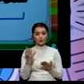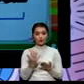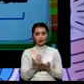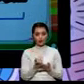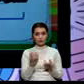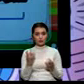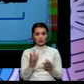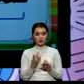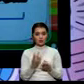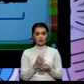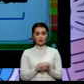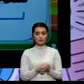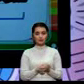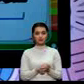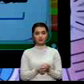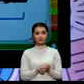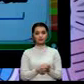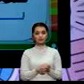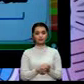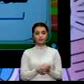topishimiz kerak edi.